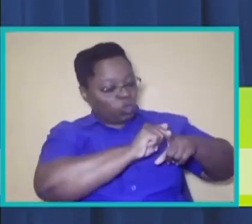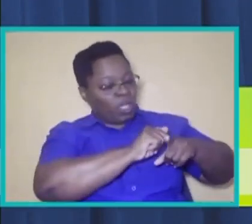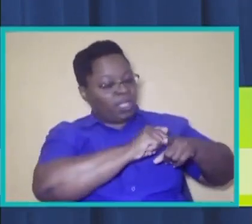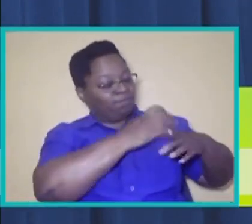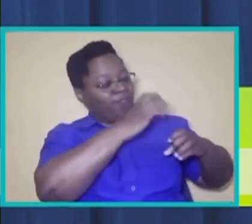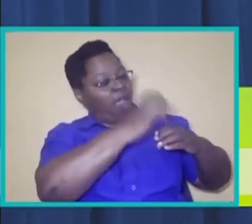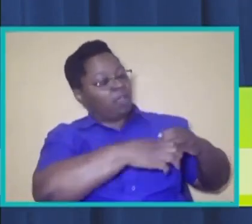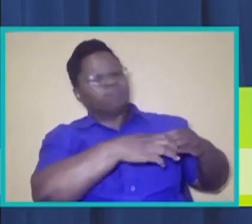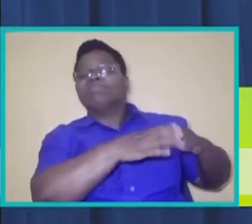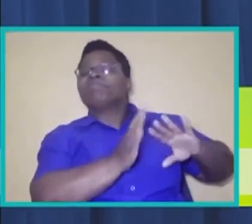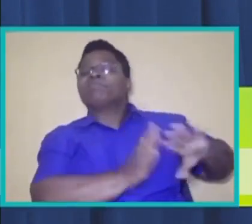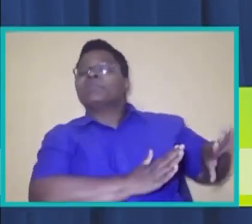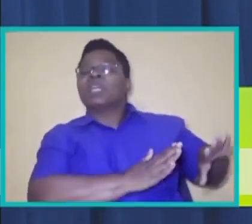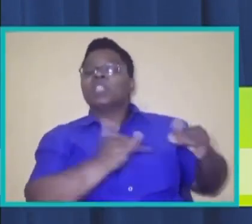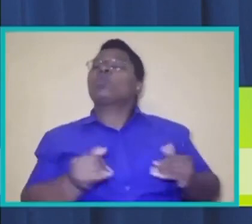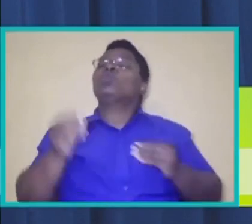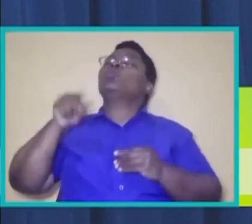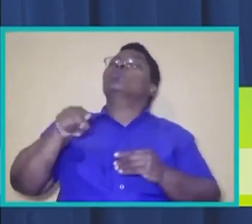with ongoing training,